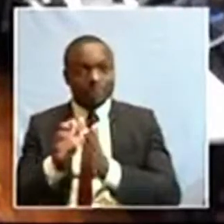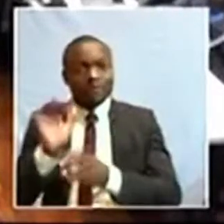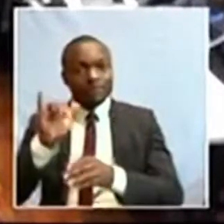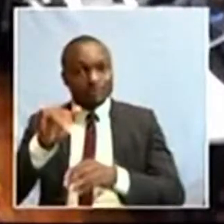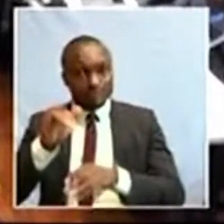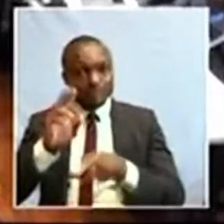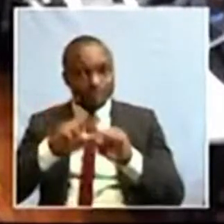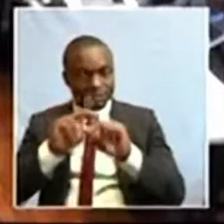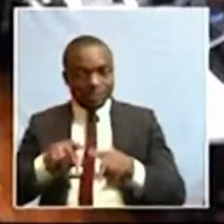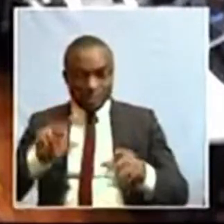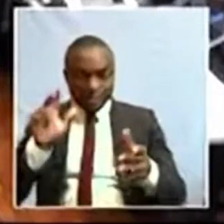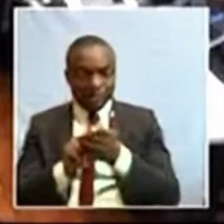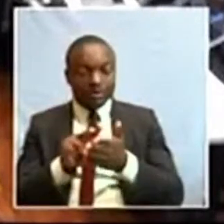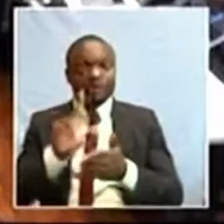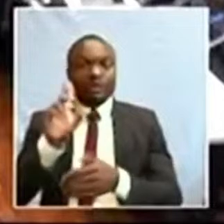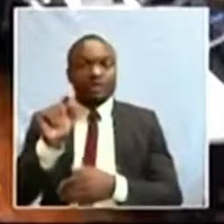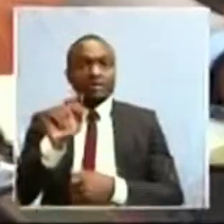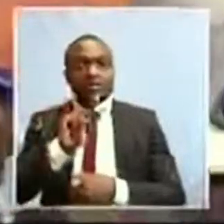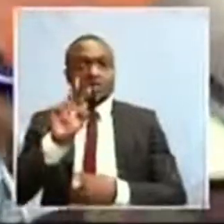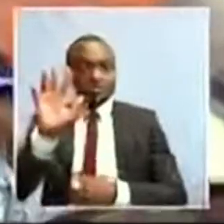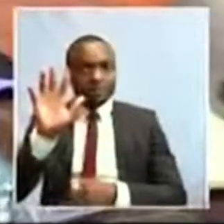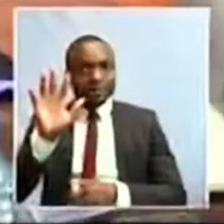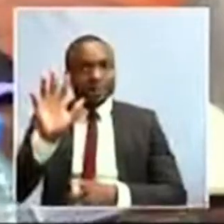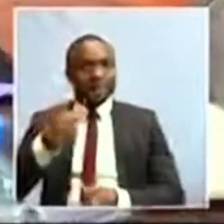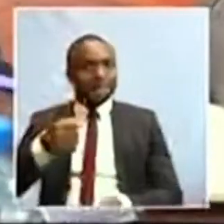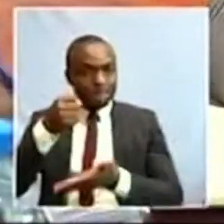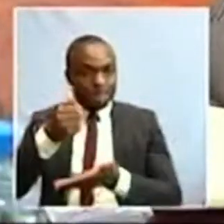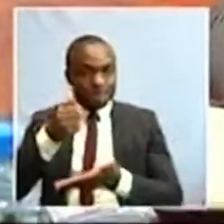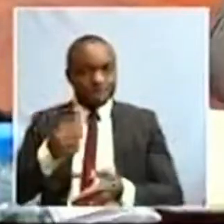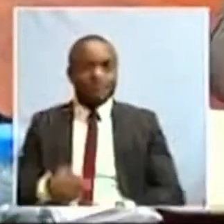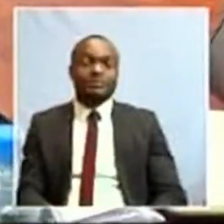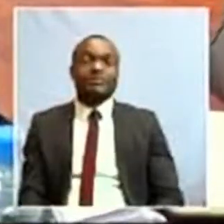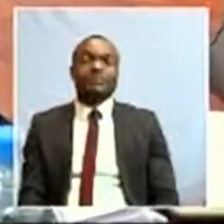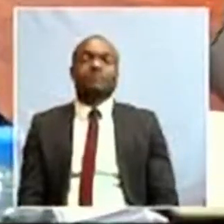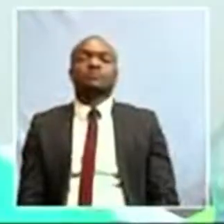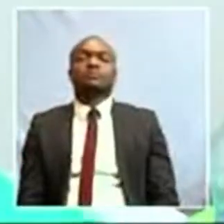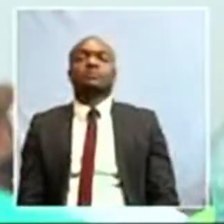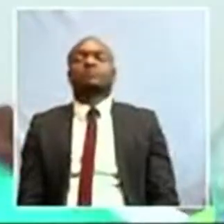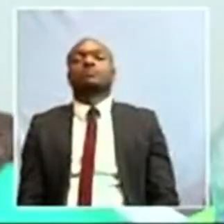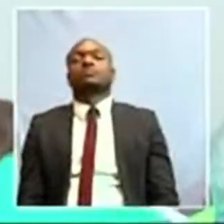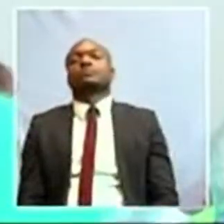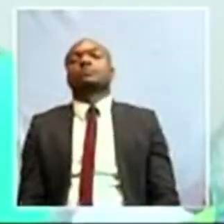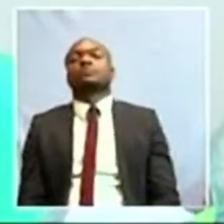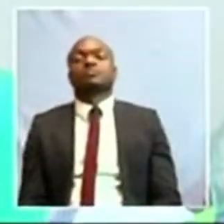and it was approved under 2025 budget. Okay.